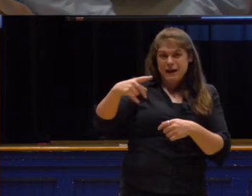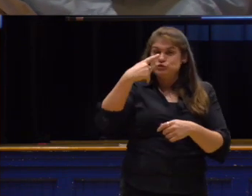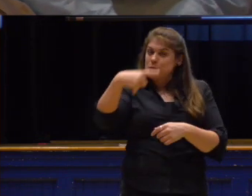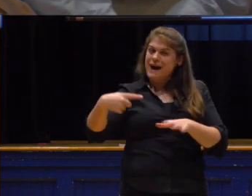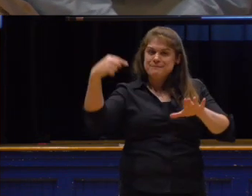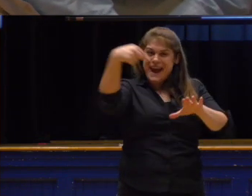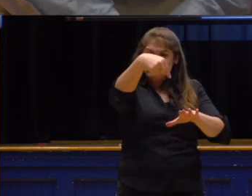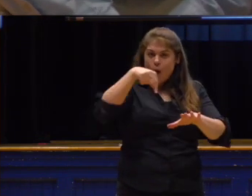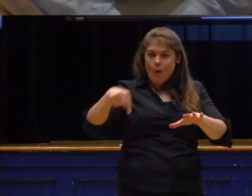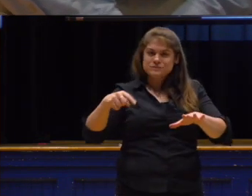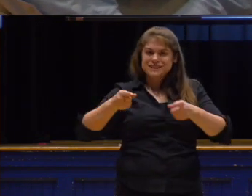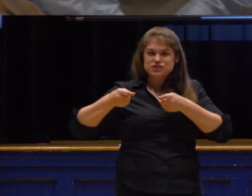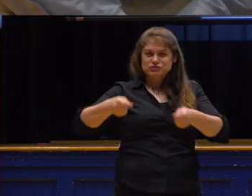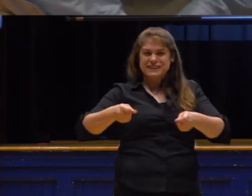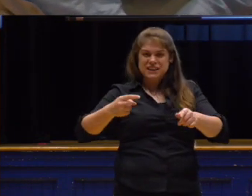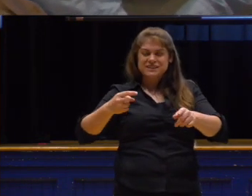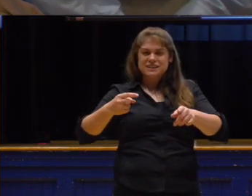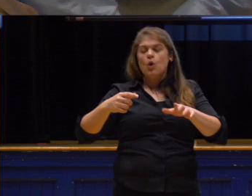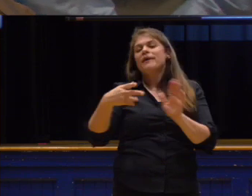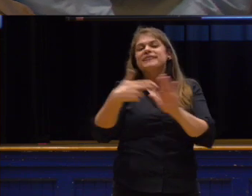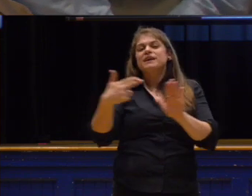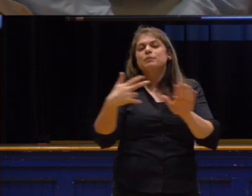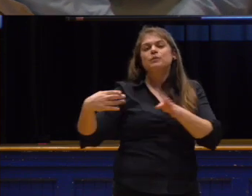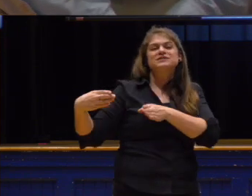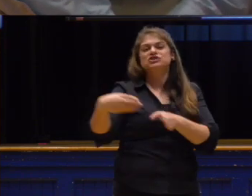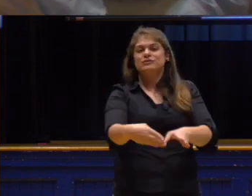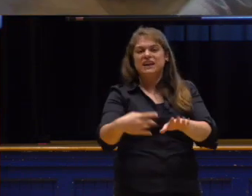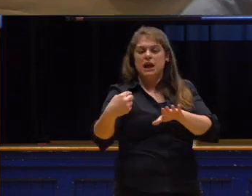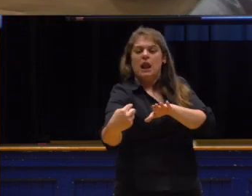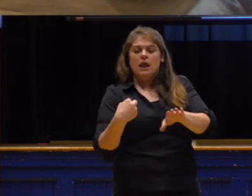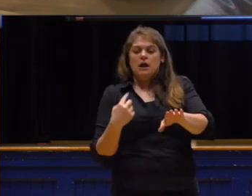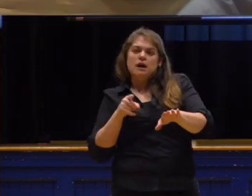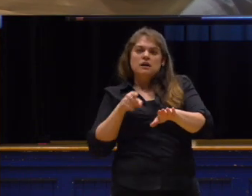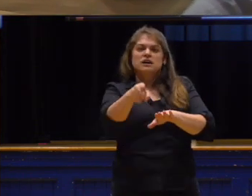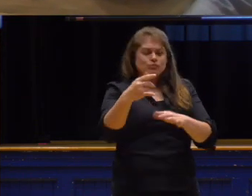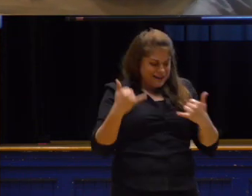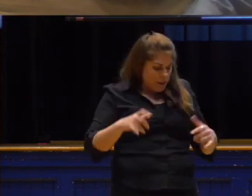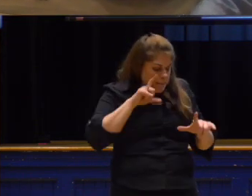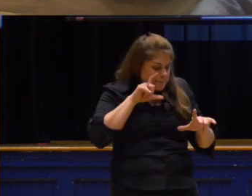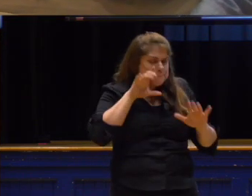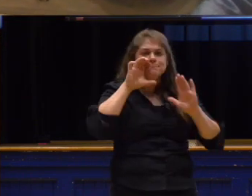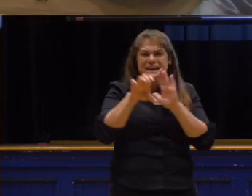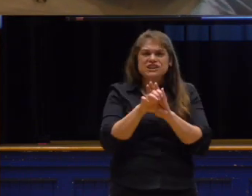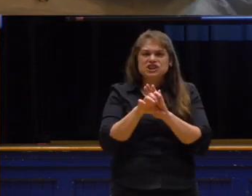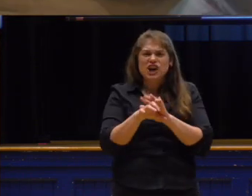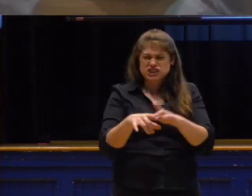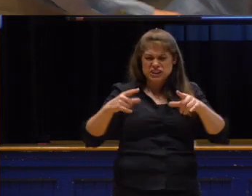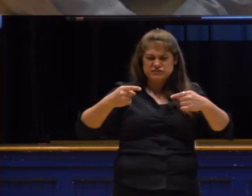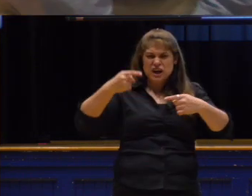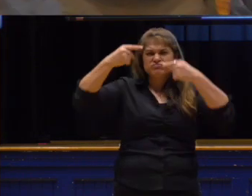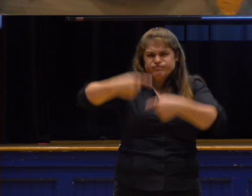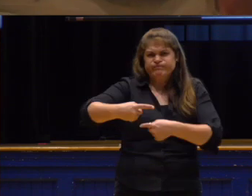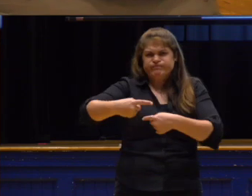the street so we know which way people can go. Because the picture you have right now is just the street. There's